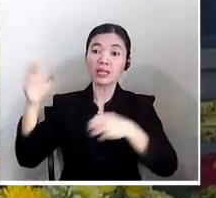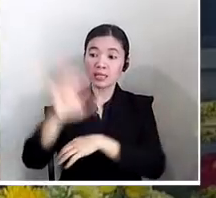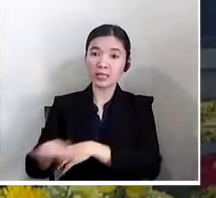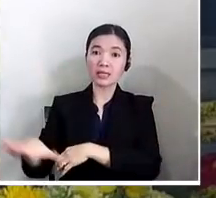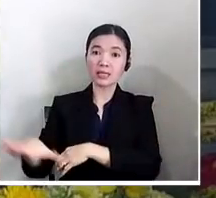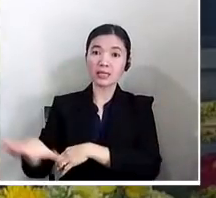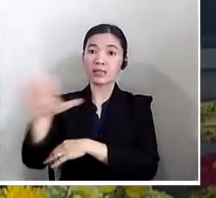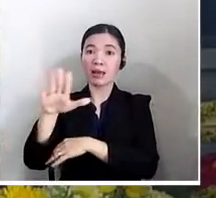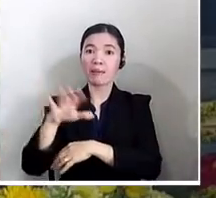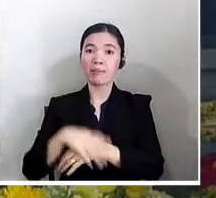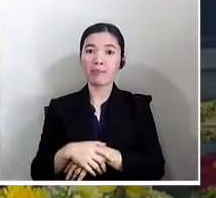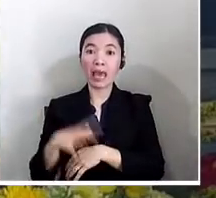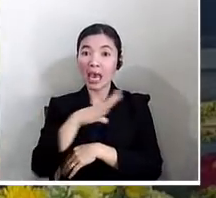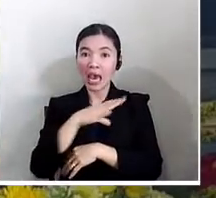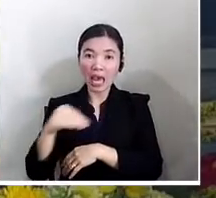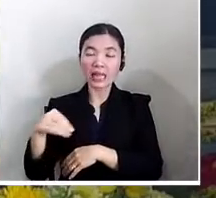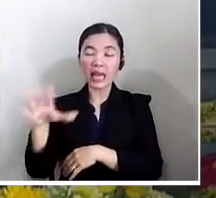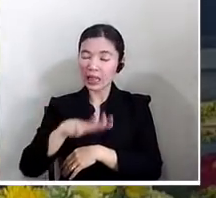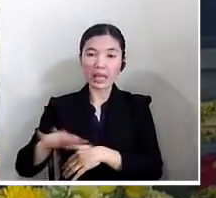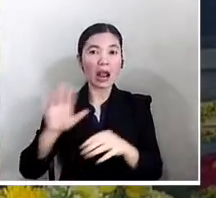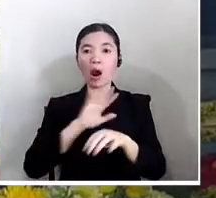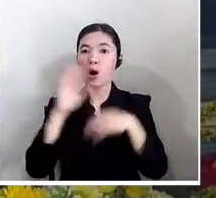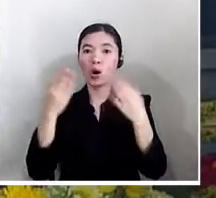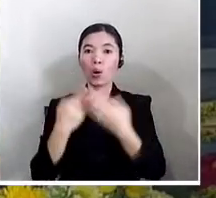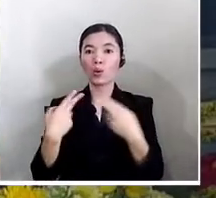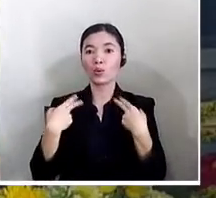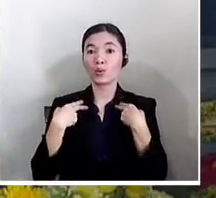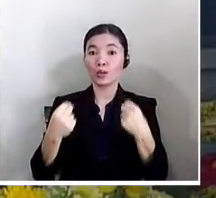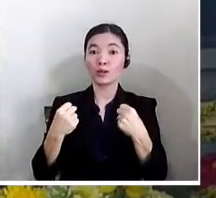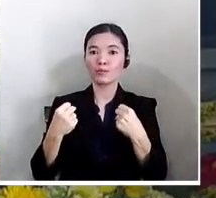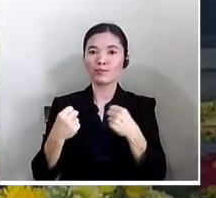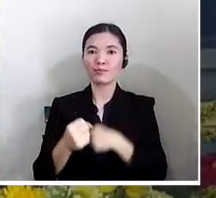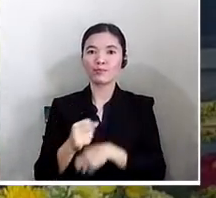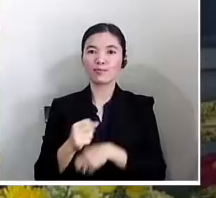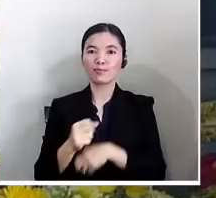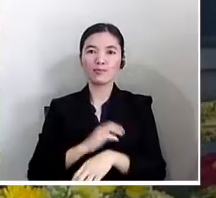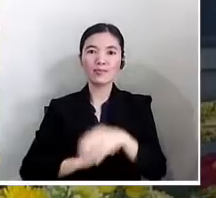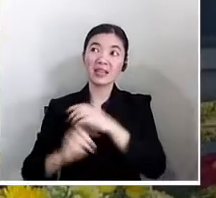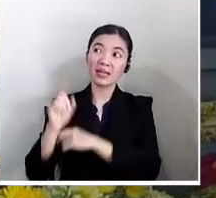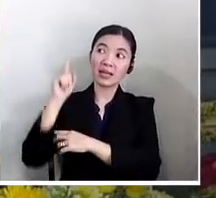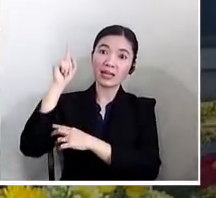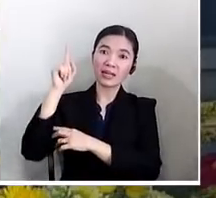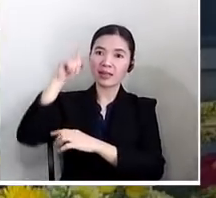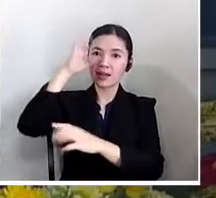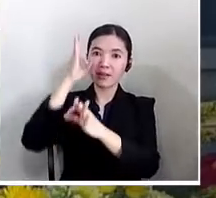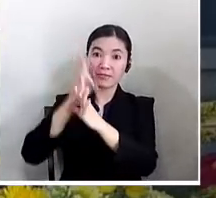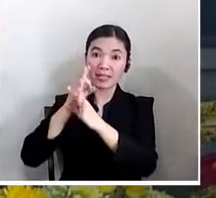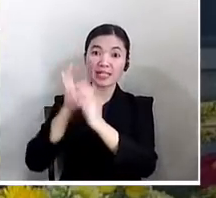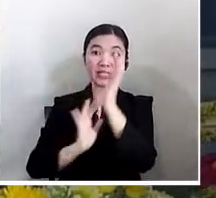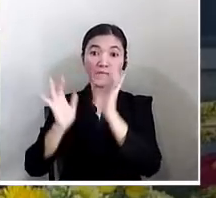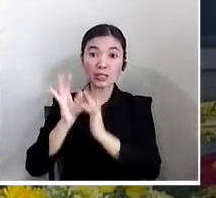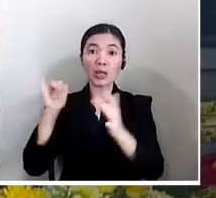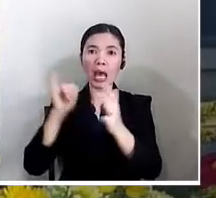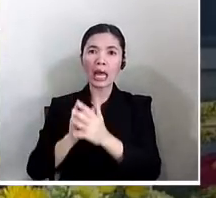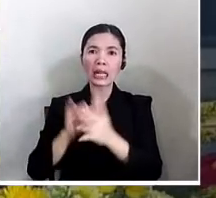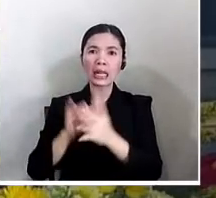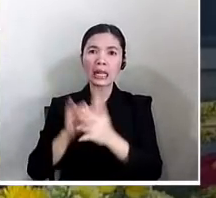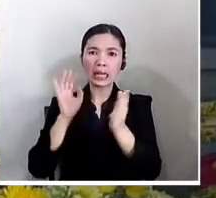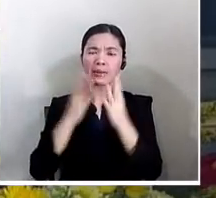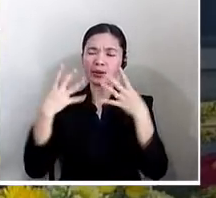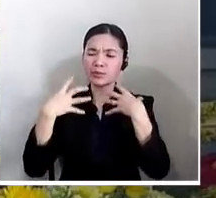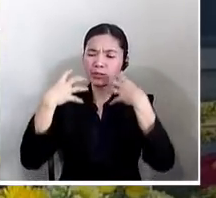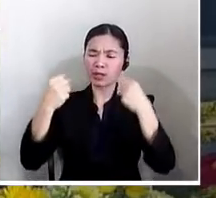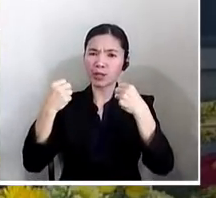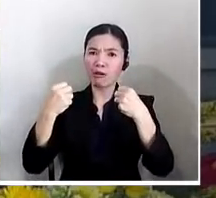well. It is my faith in Jesus that strengthens me when facing